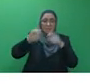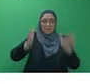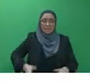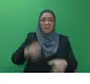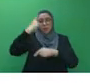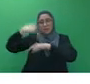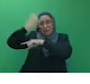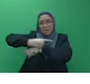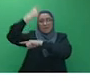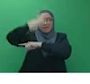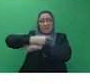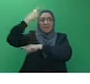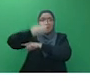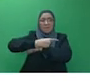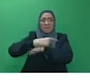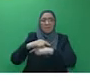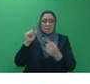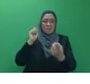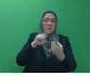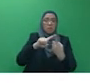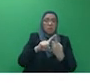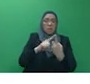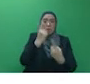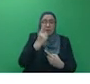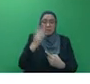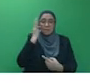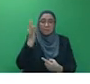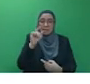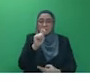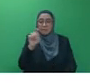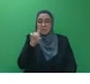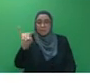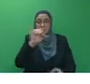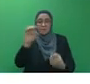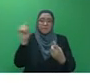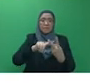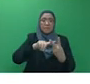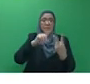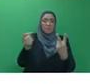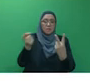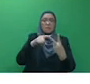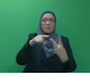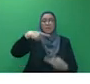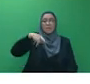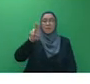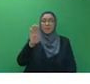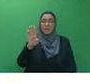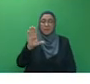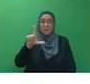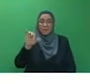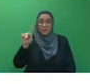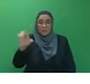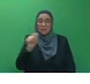venues that were doing stand-up comedy uh on a daily basis one crack house comedy tamantan doctor ismail the other one joke factory in publica